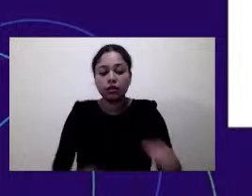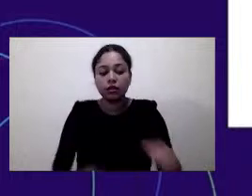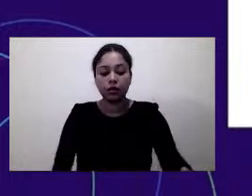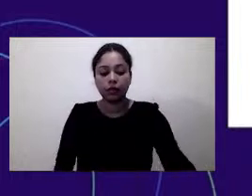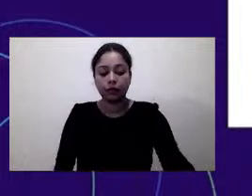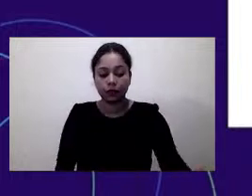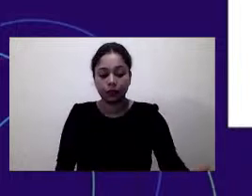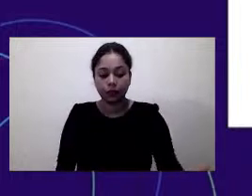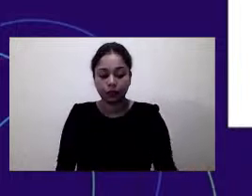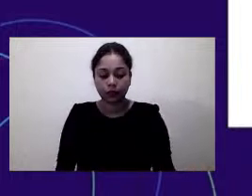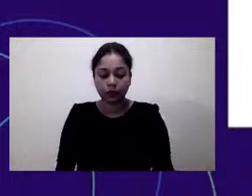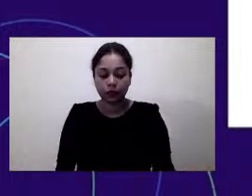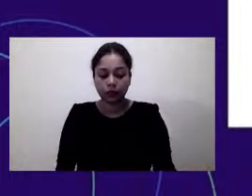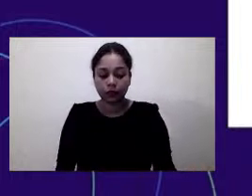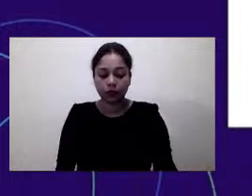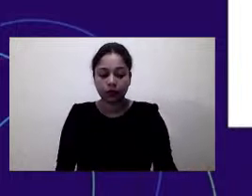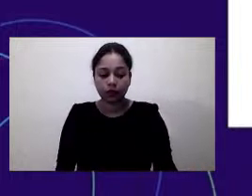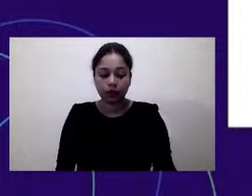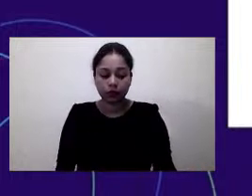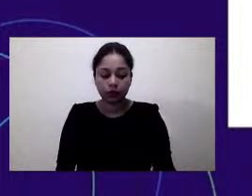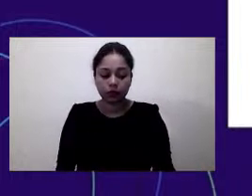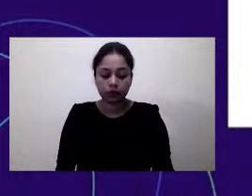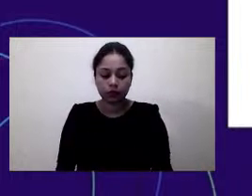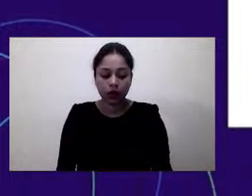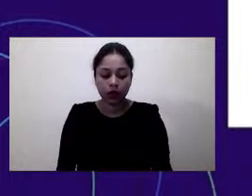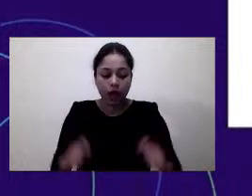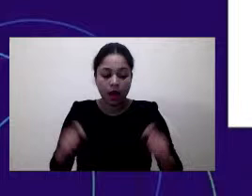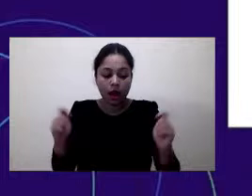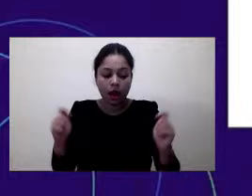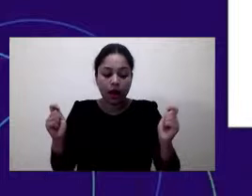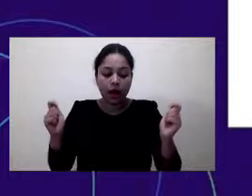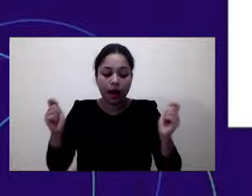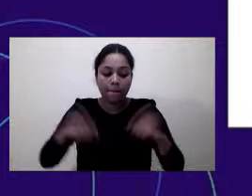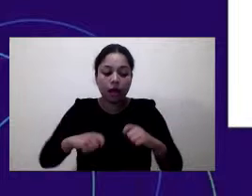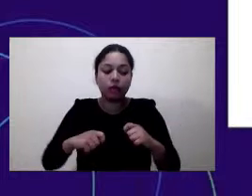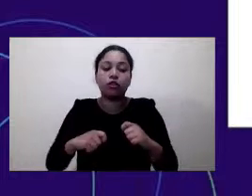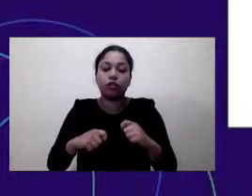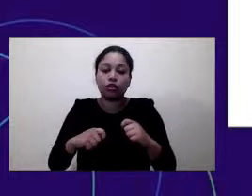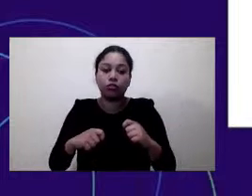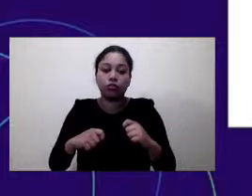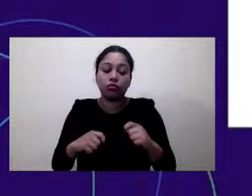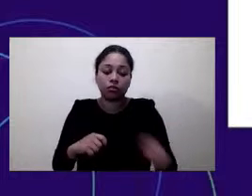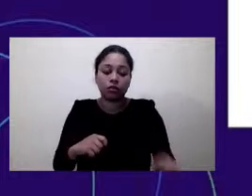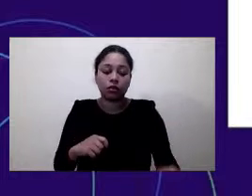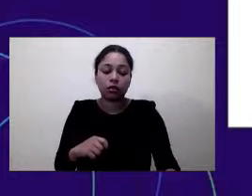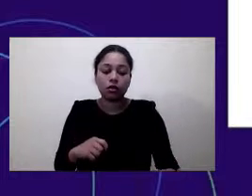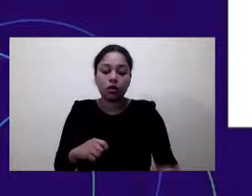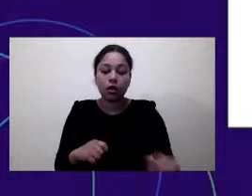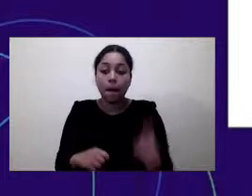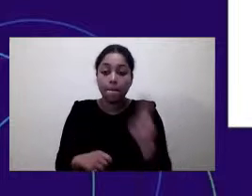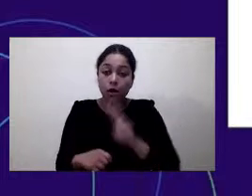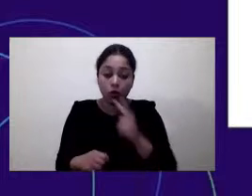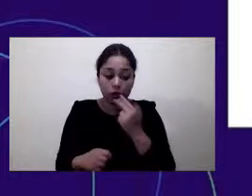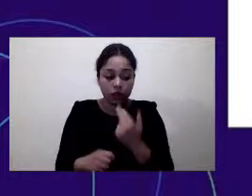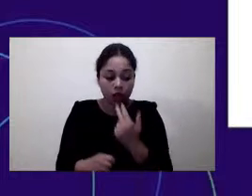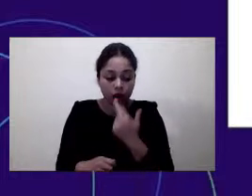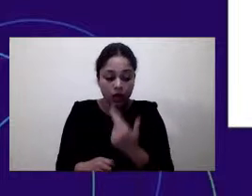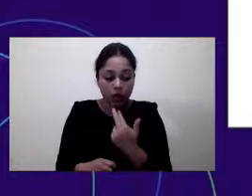assess students' language use, but also what they learn from the content,